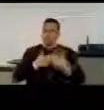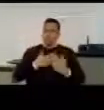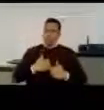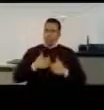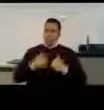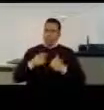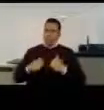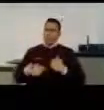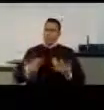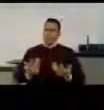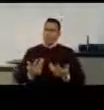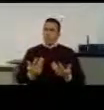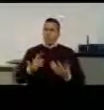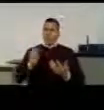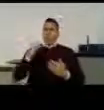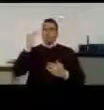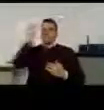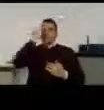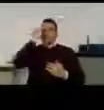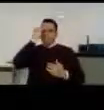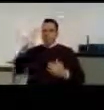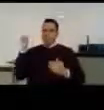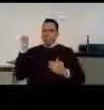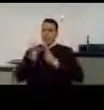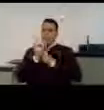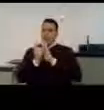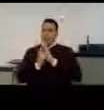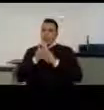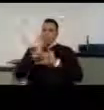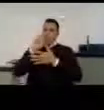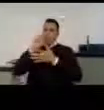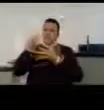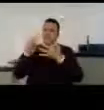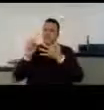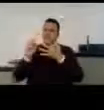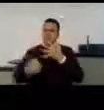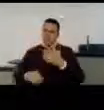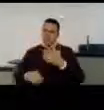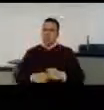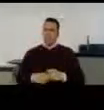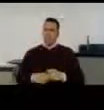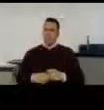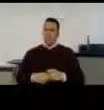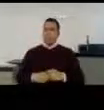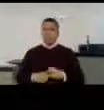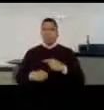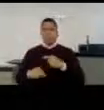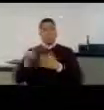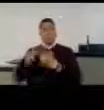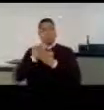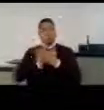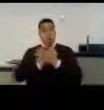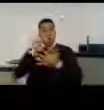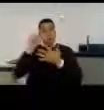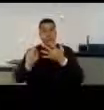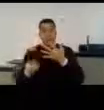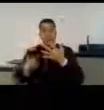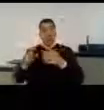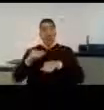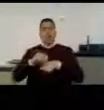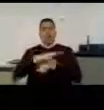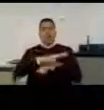need to know a little bit about some of these pieces of legislation that really have shaped how we look at disability